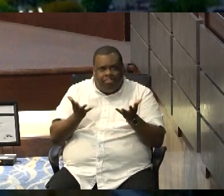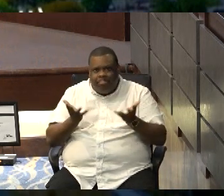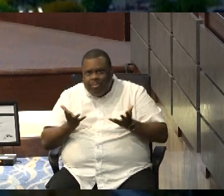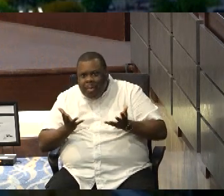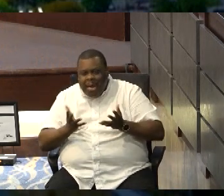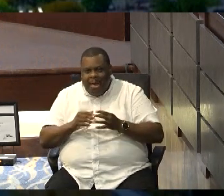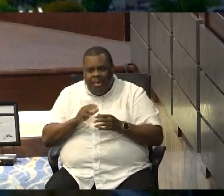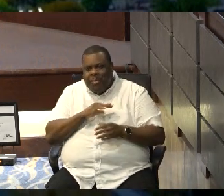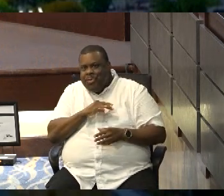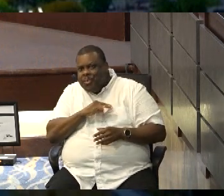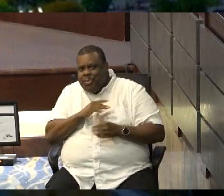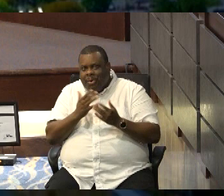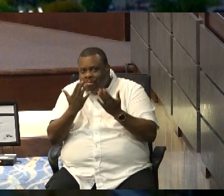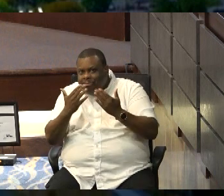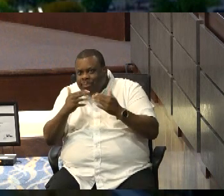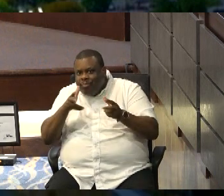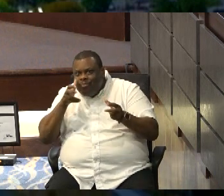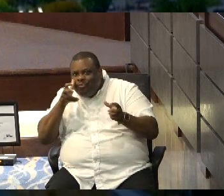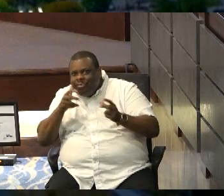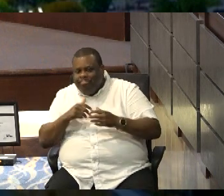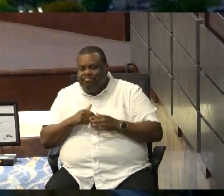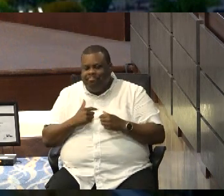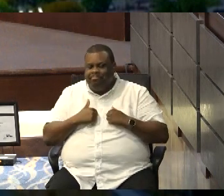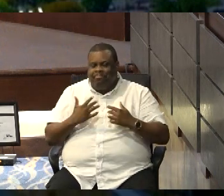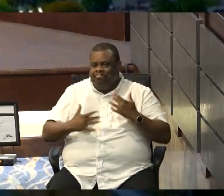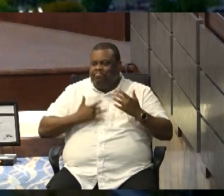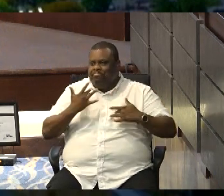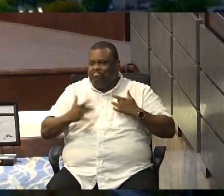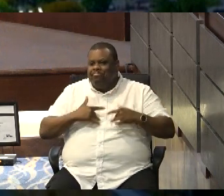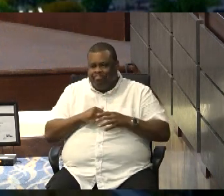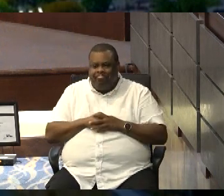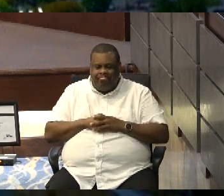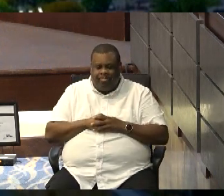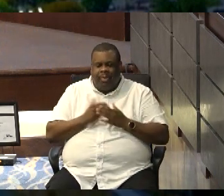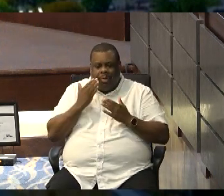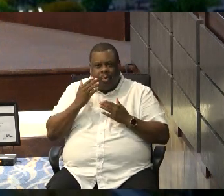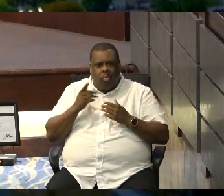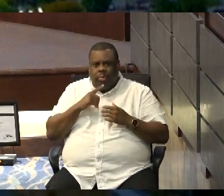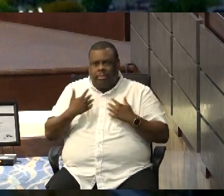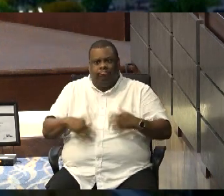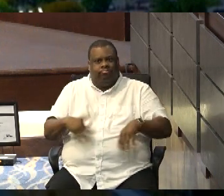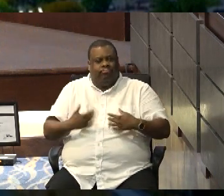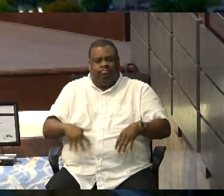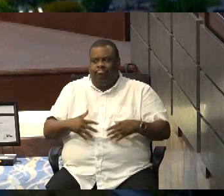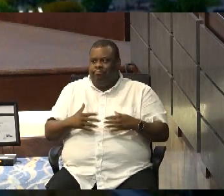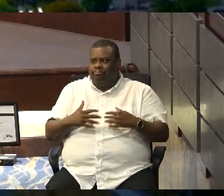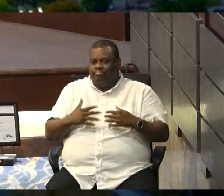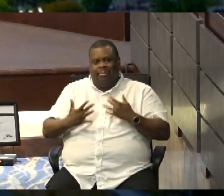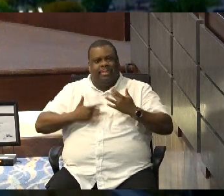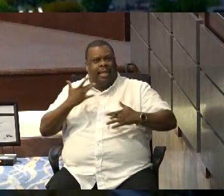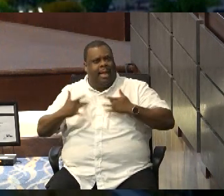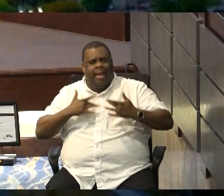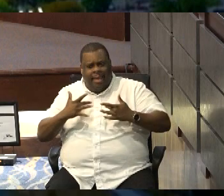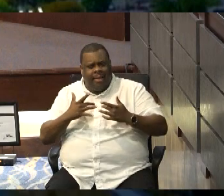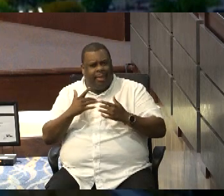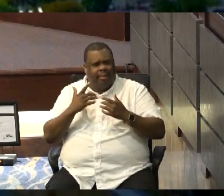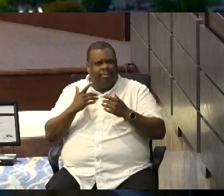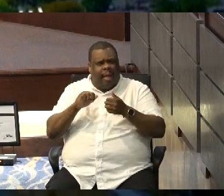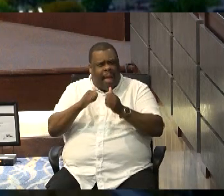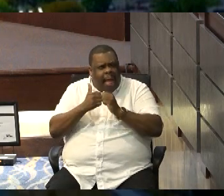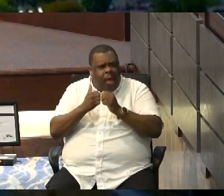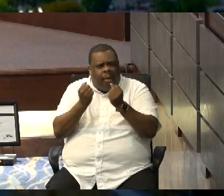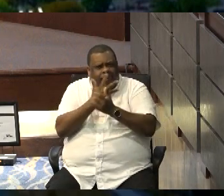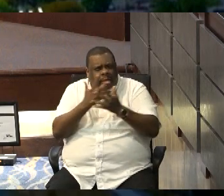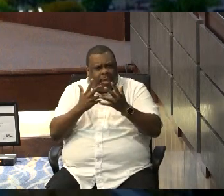the audience and online, because this is an exciting moment to hear how all the pieces of a